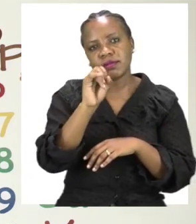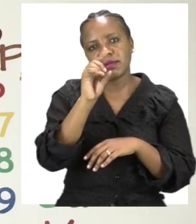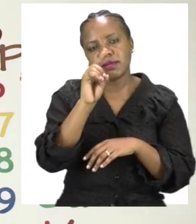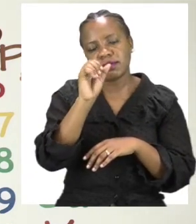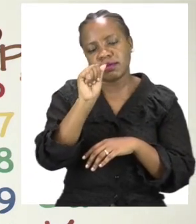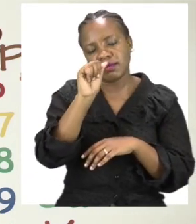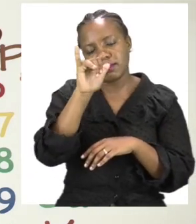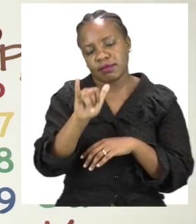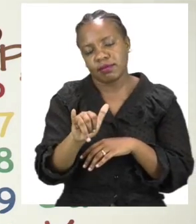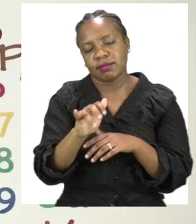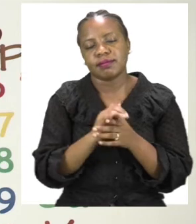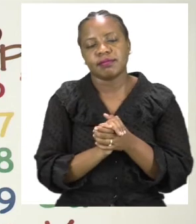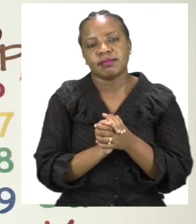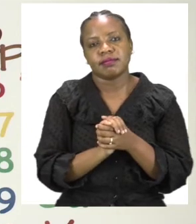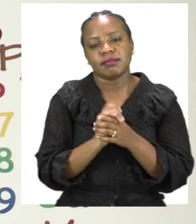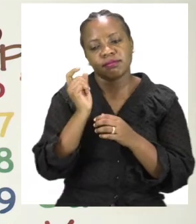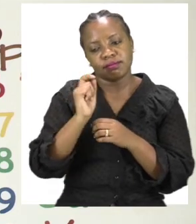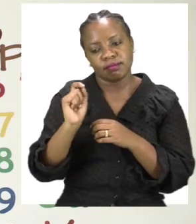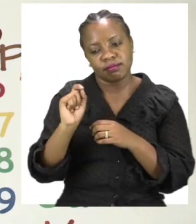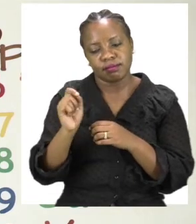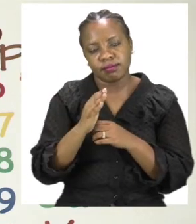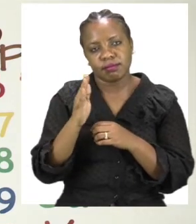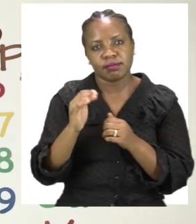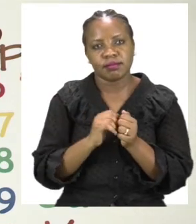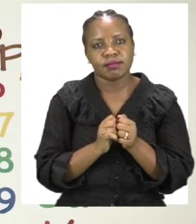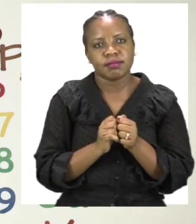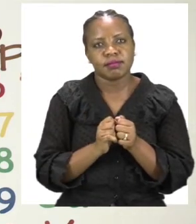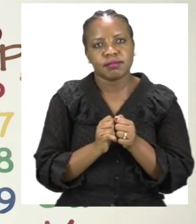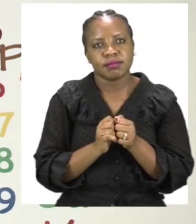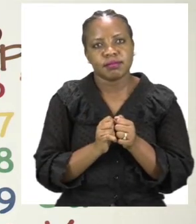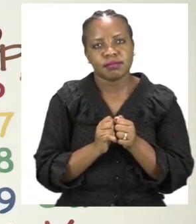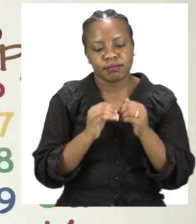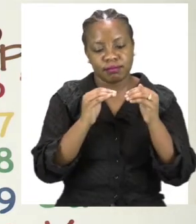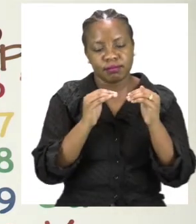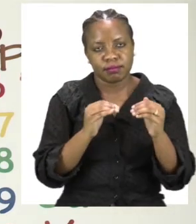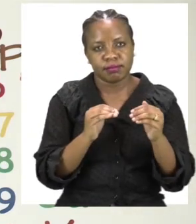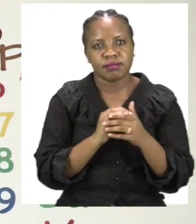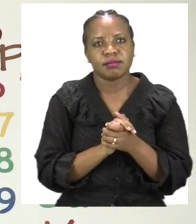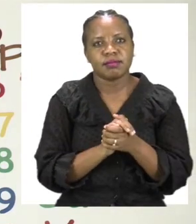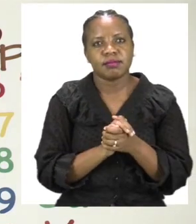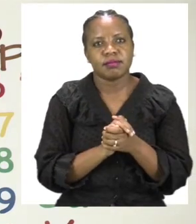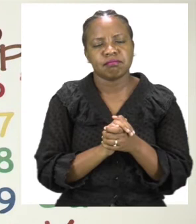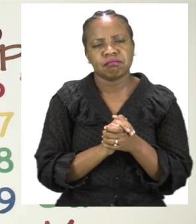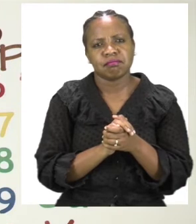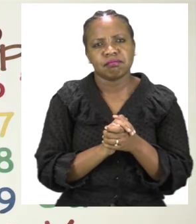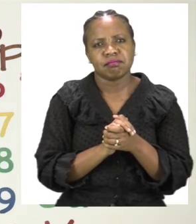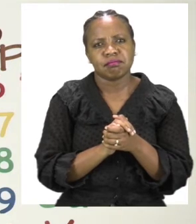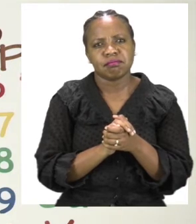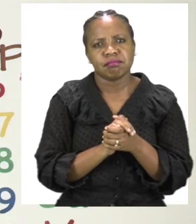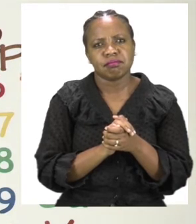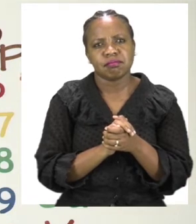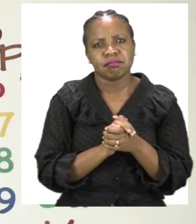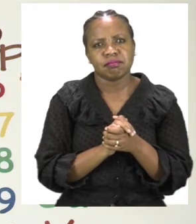Well done. Now the next day that we can see in our exercise is not Friday.